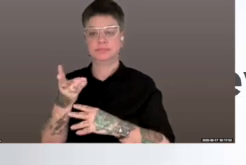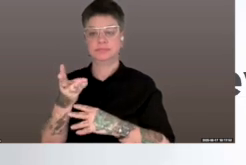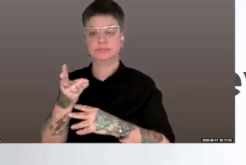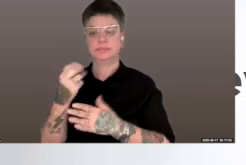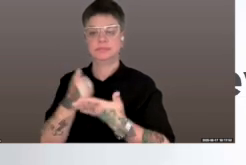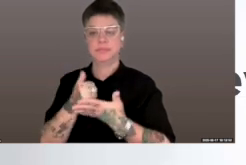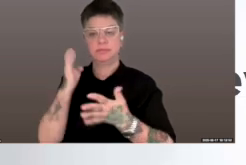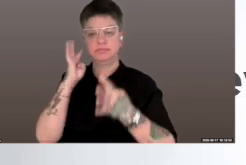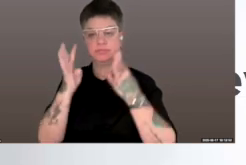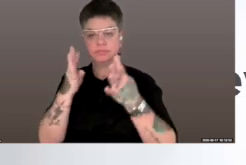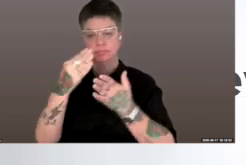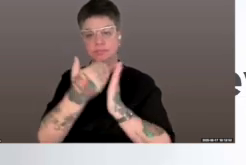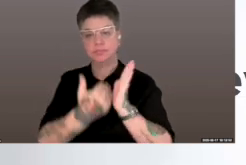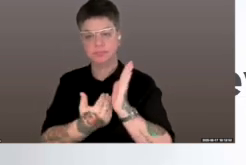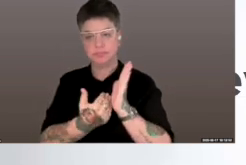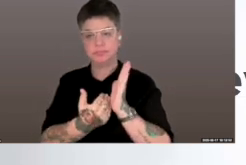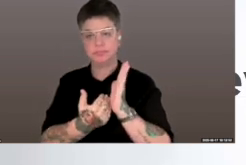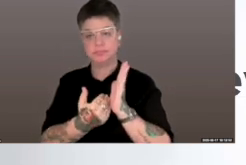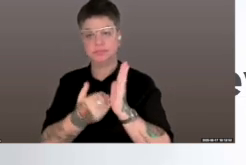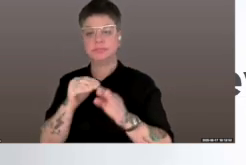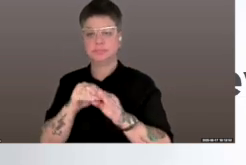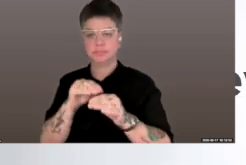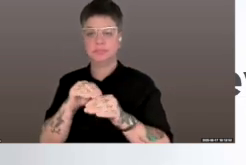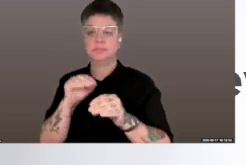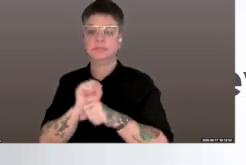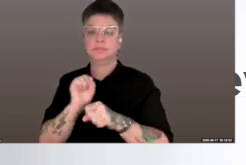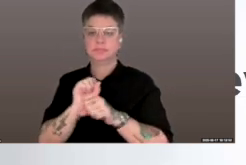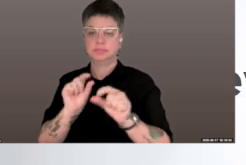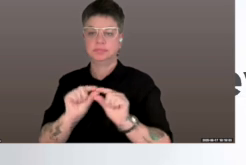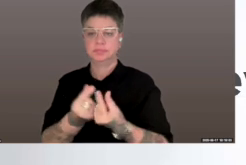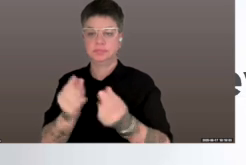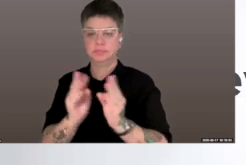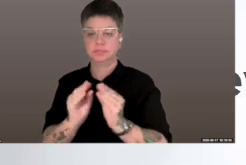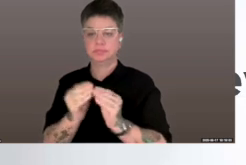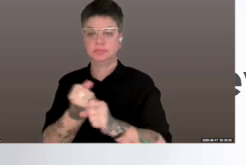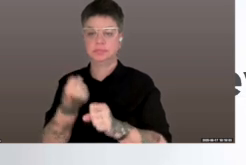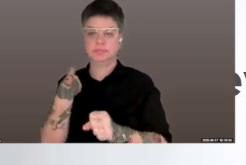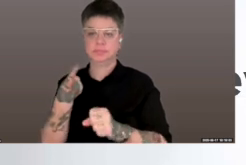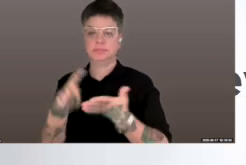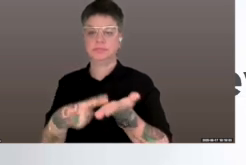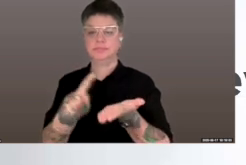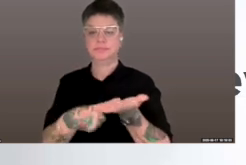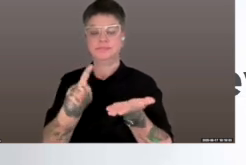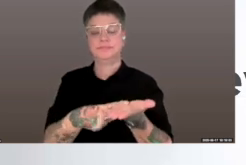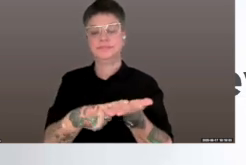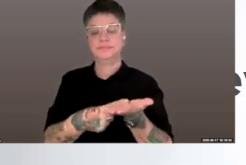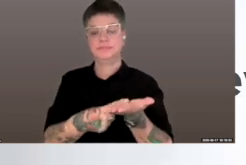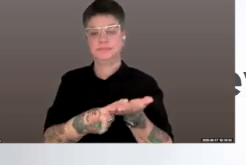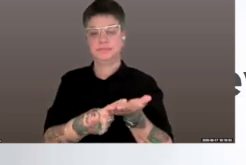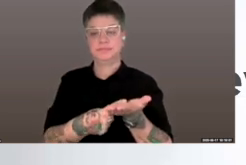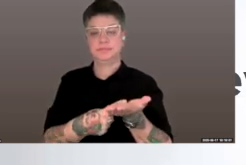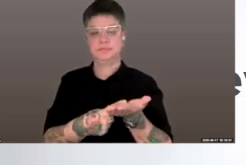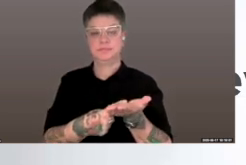Staff consulted information available from vehicle manufacturer warranties to understand at what point manufacturers